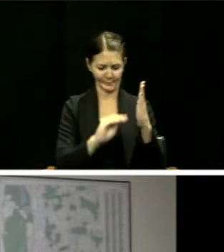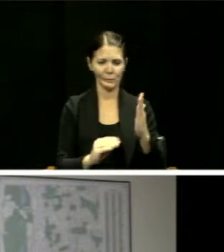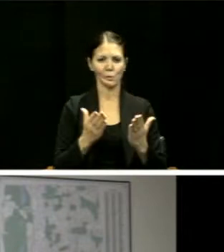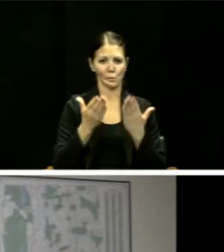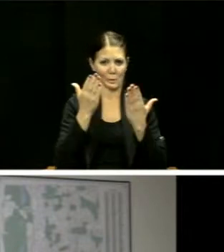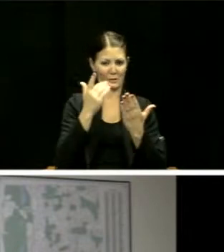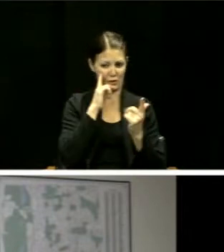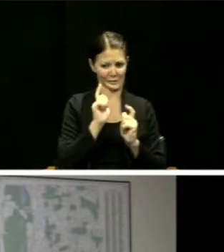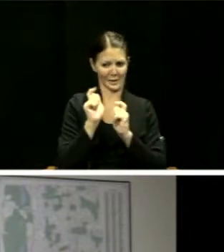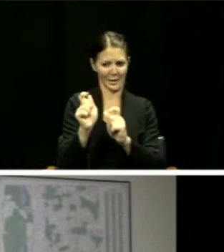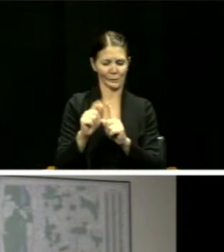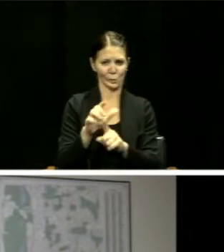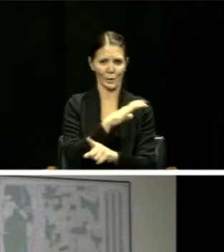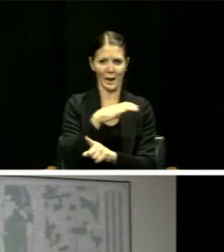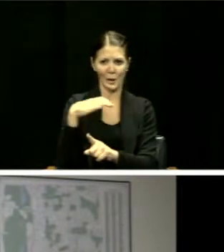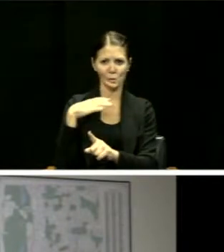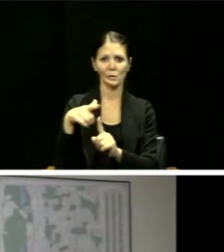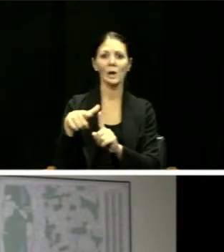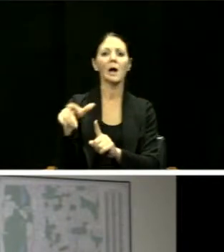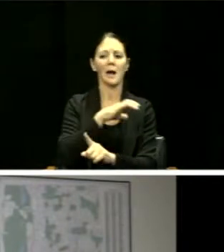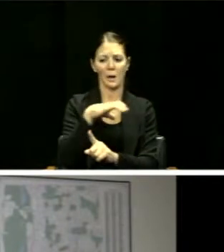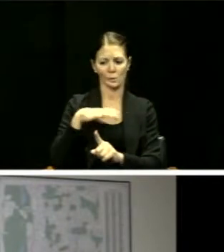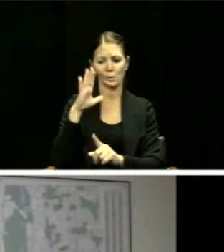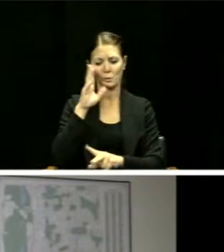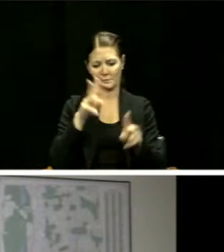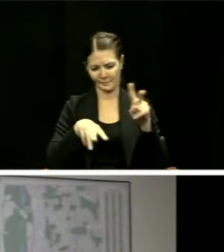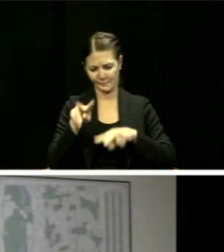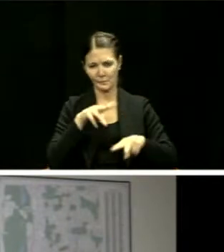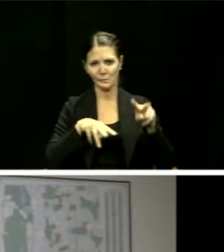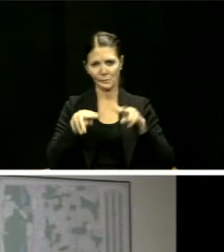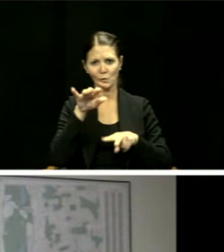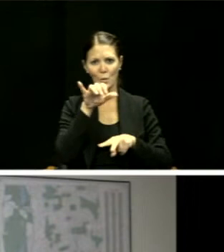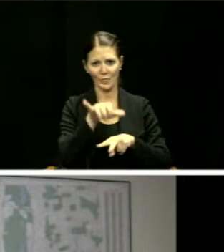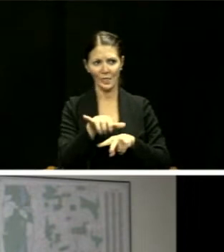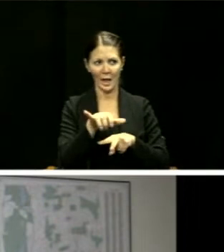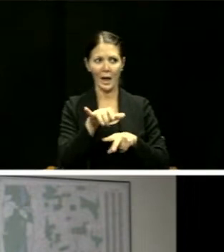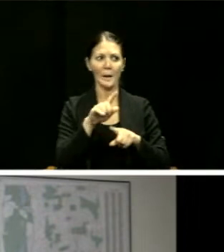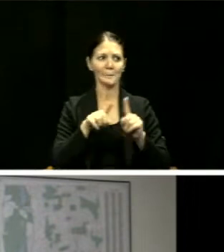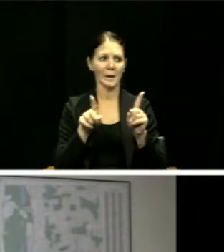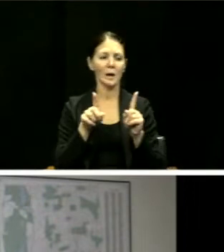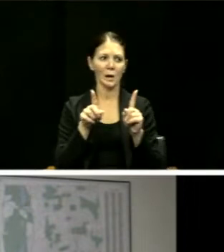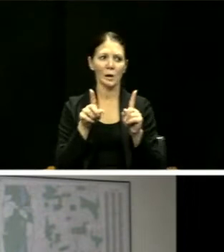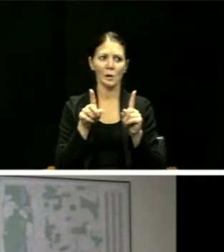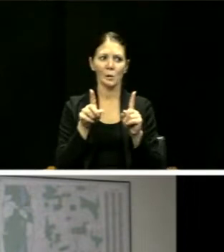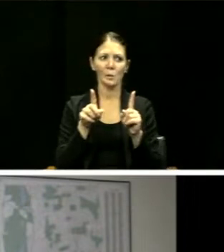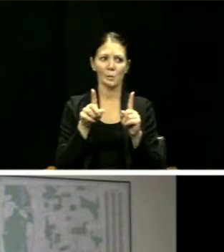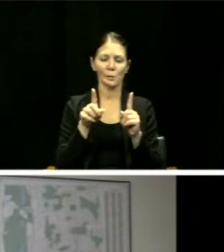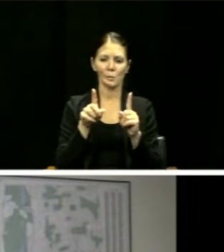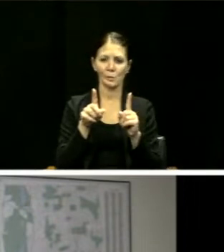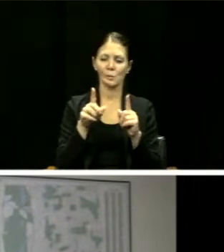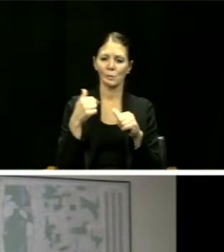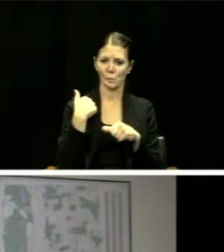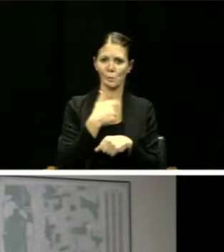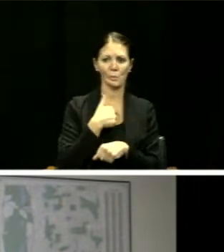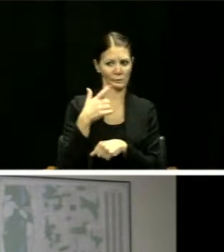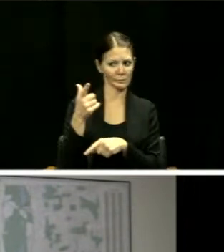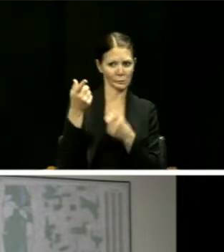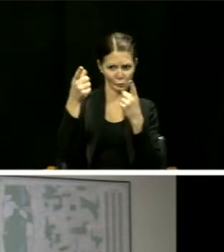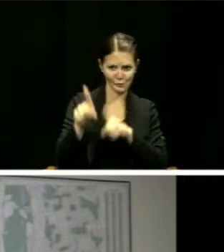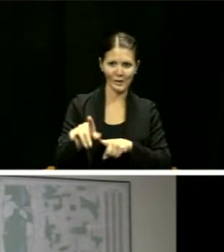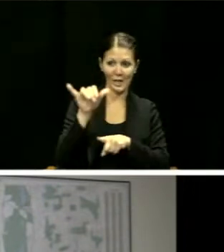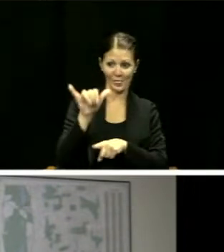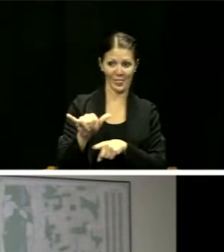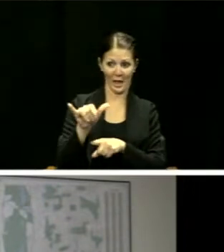to the council, and the council is reviewing now. Again, we do think the rescue